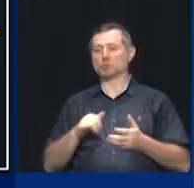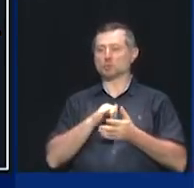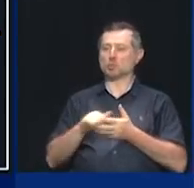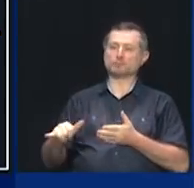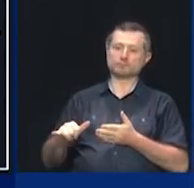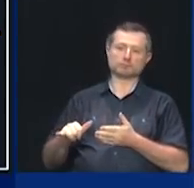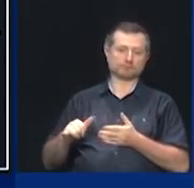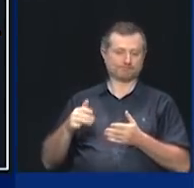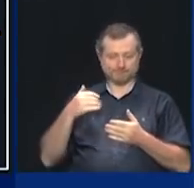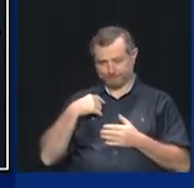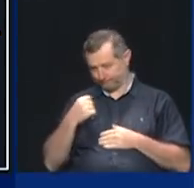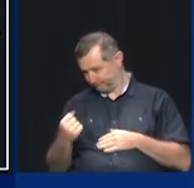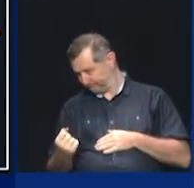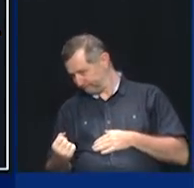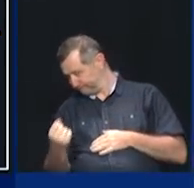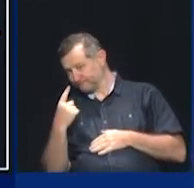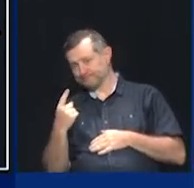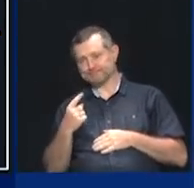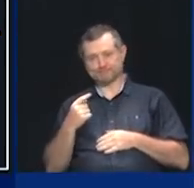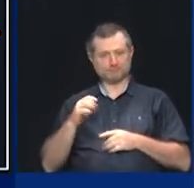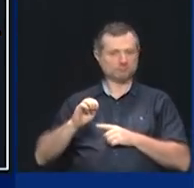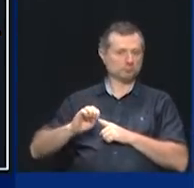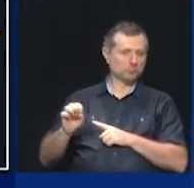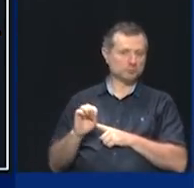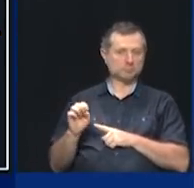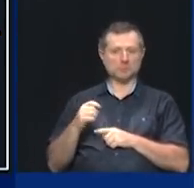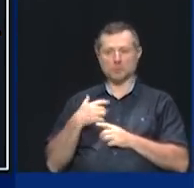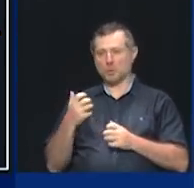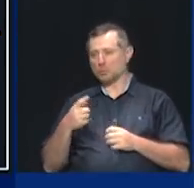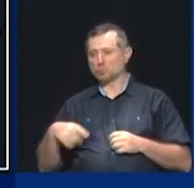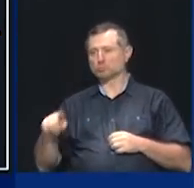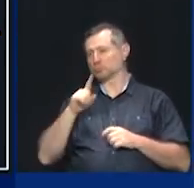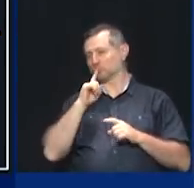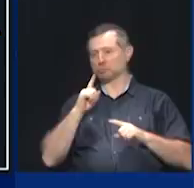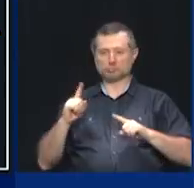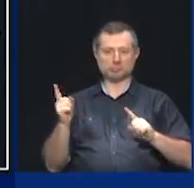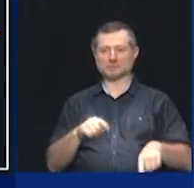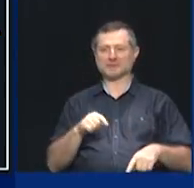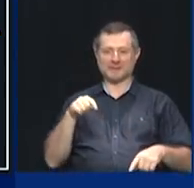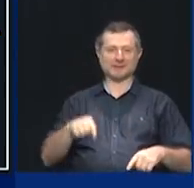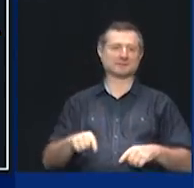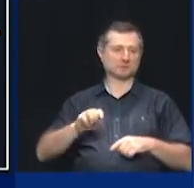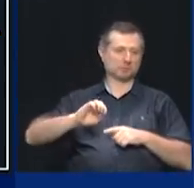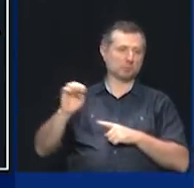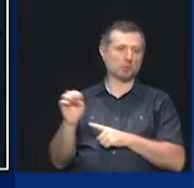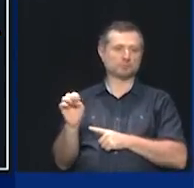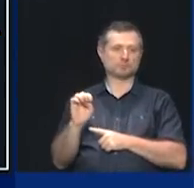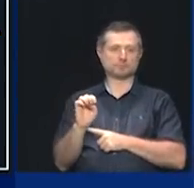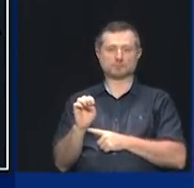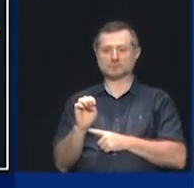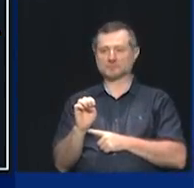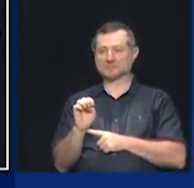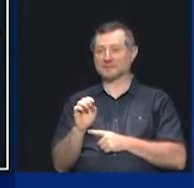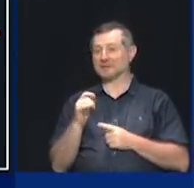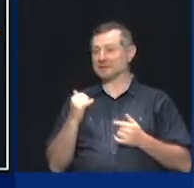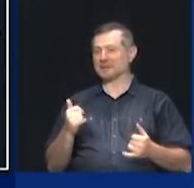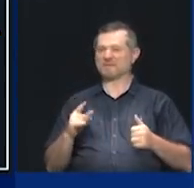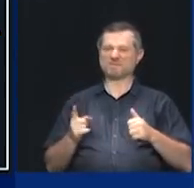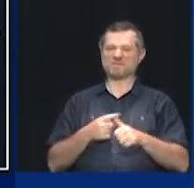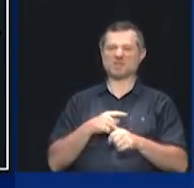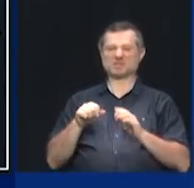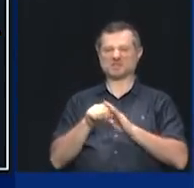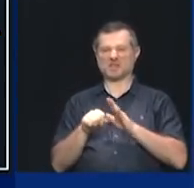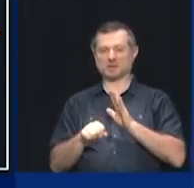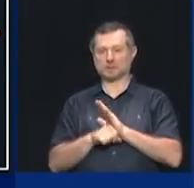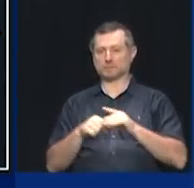want them to respond to the emergency for the way it is. So today, first state in the nation is going